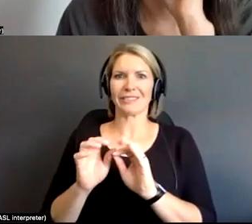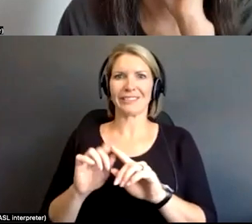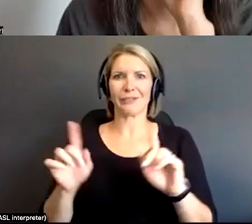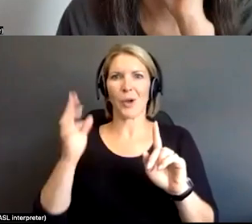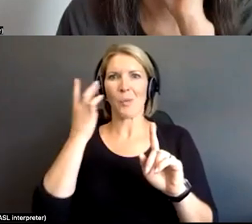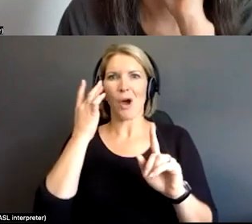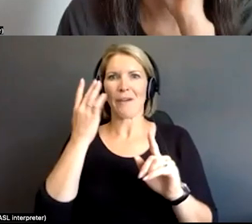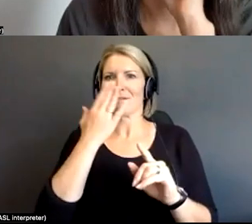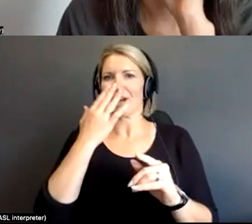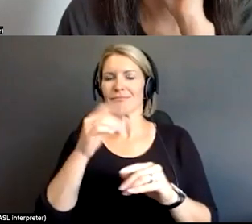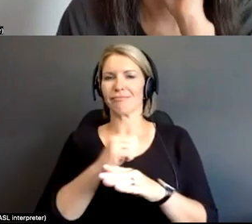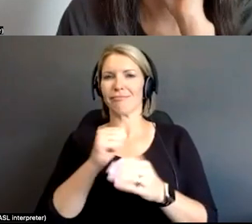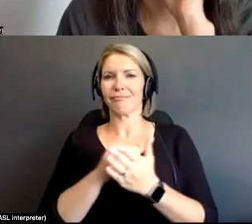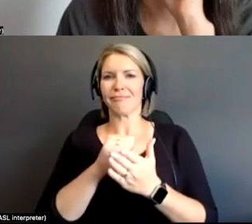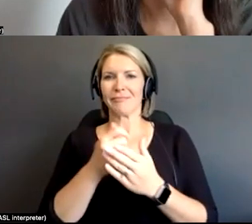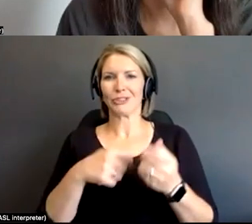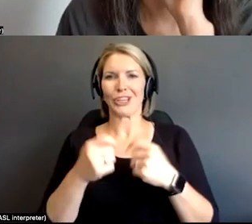of the interesting